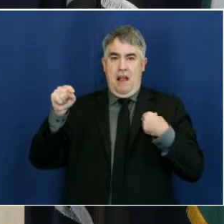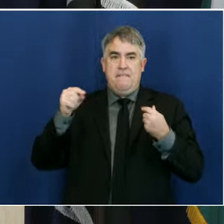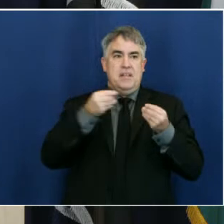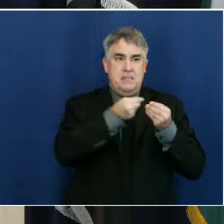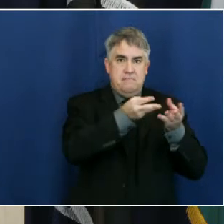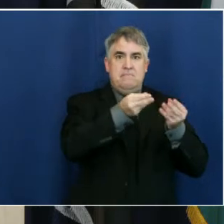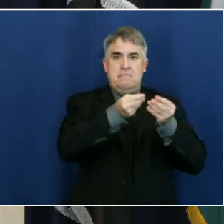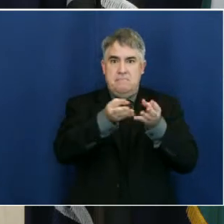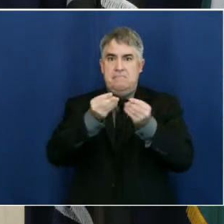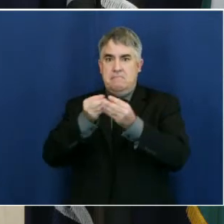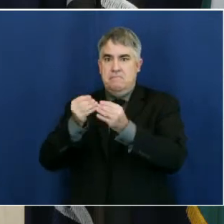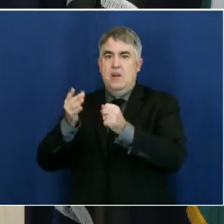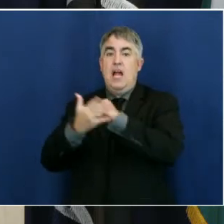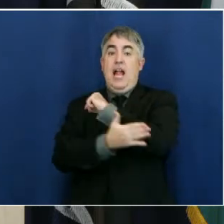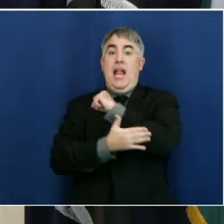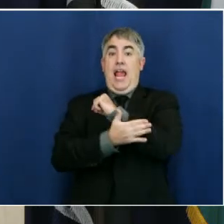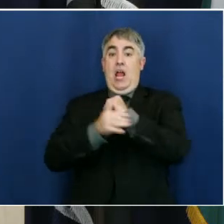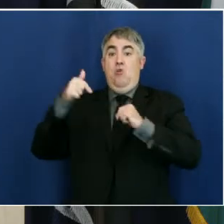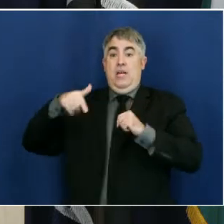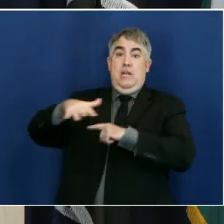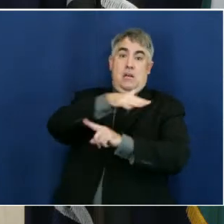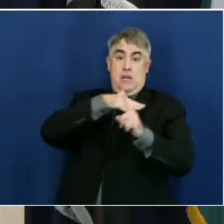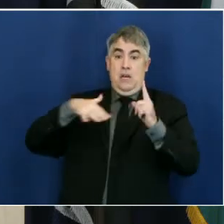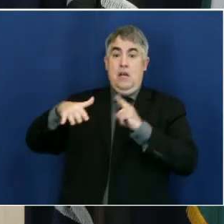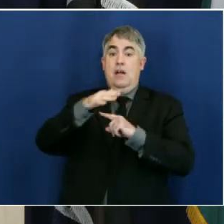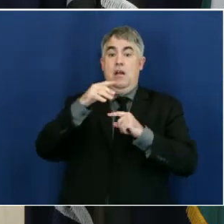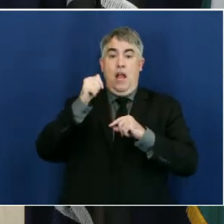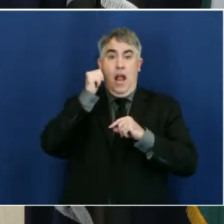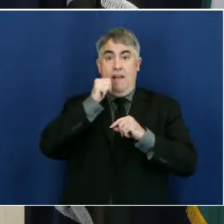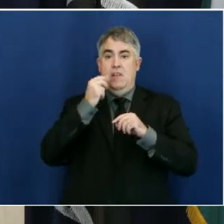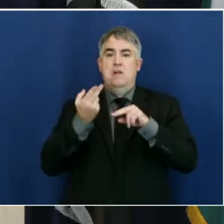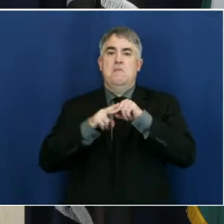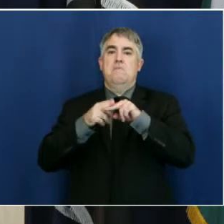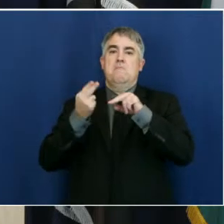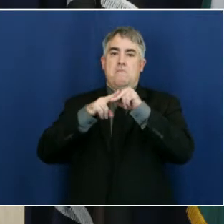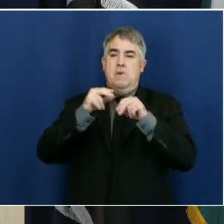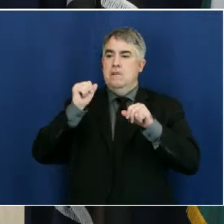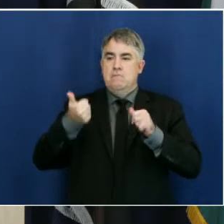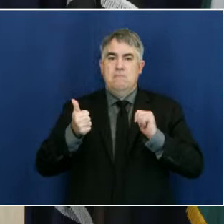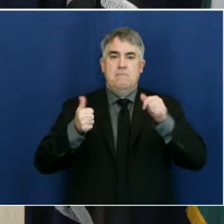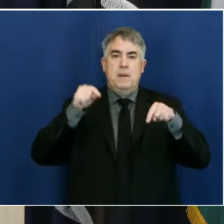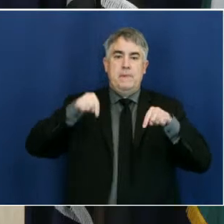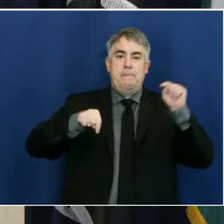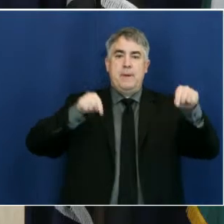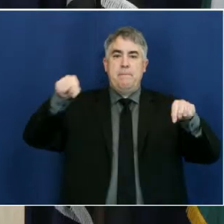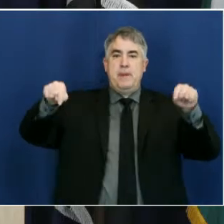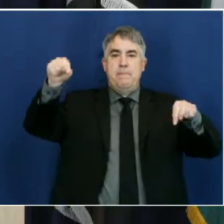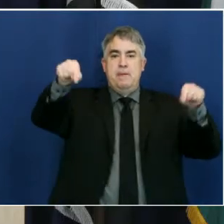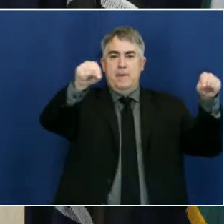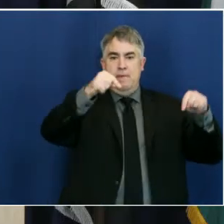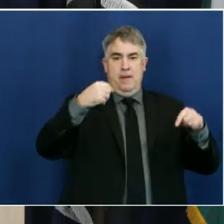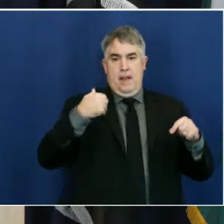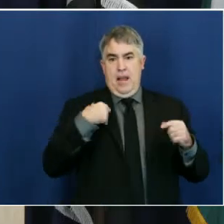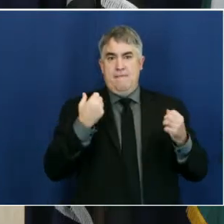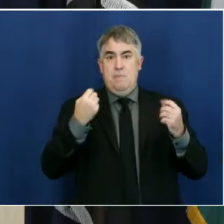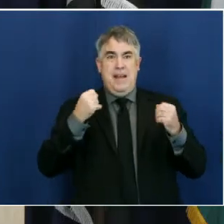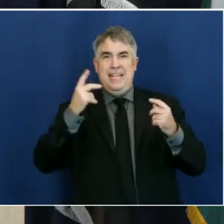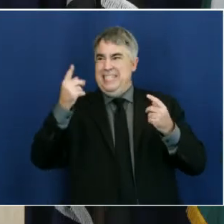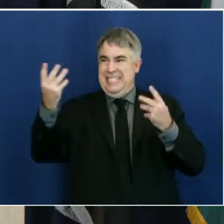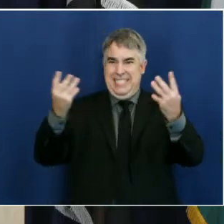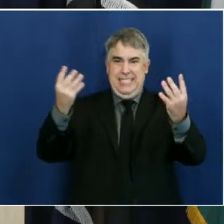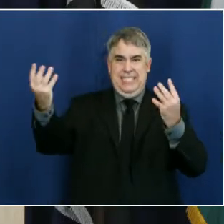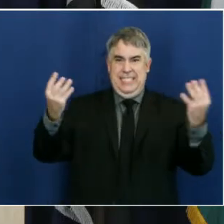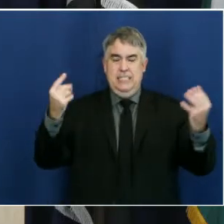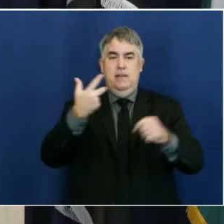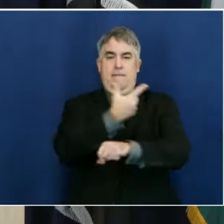which we are adding to on a regular basis, are seeing considerable demand for vaccines as well.